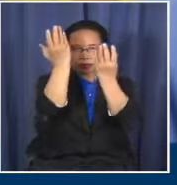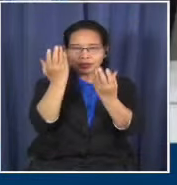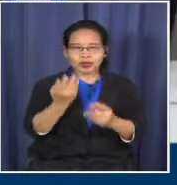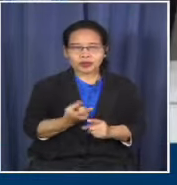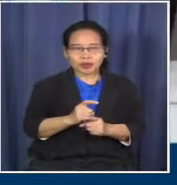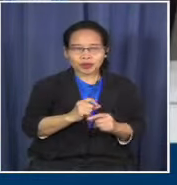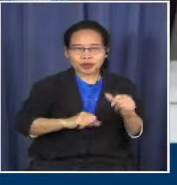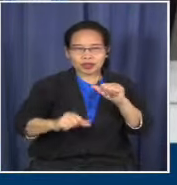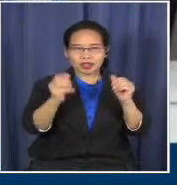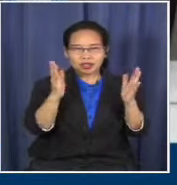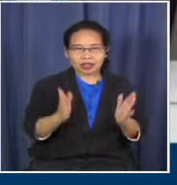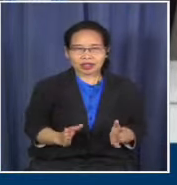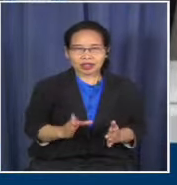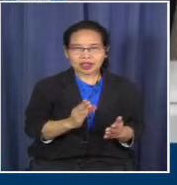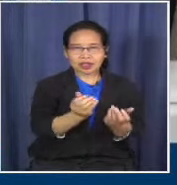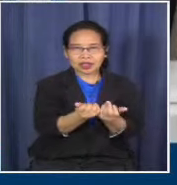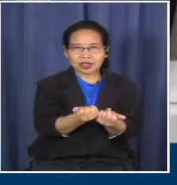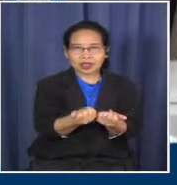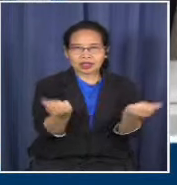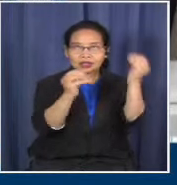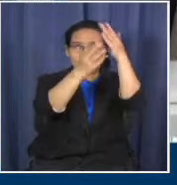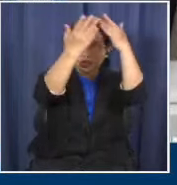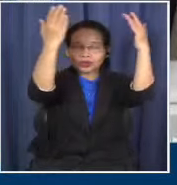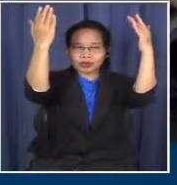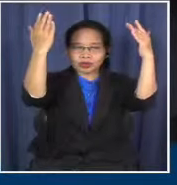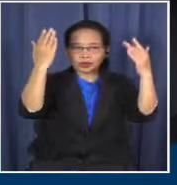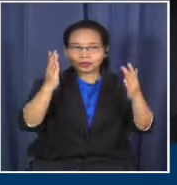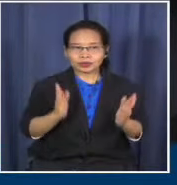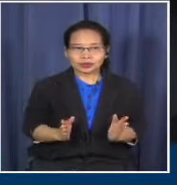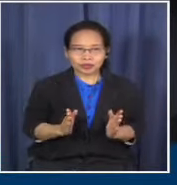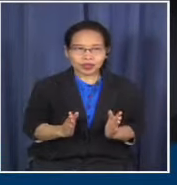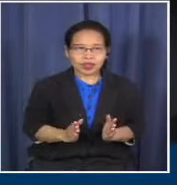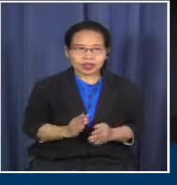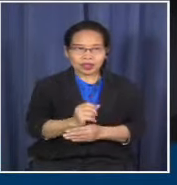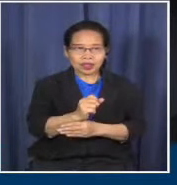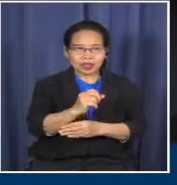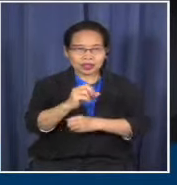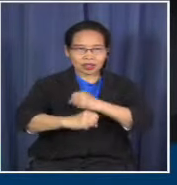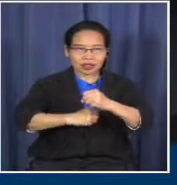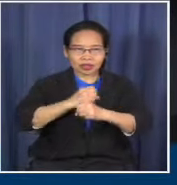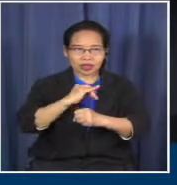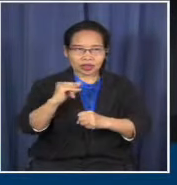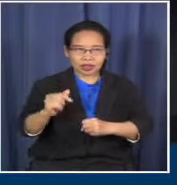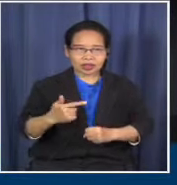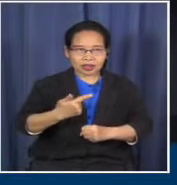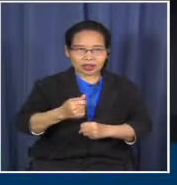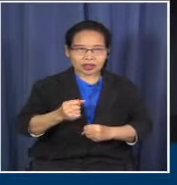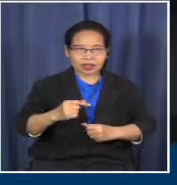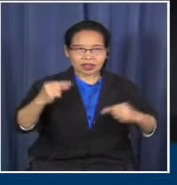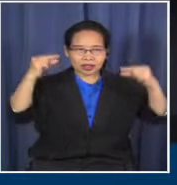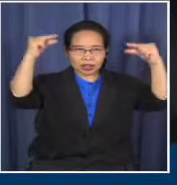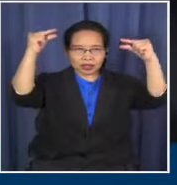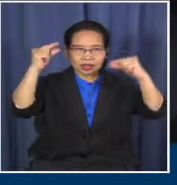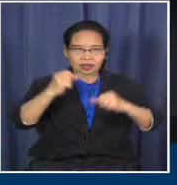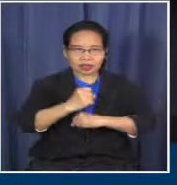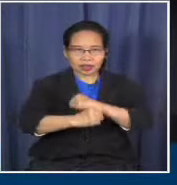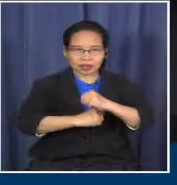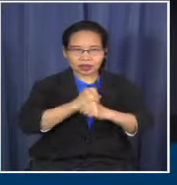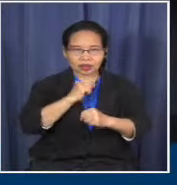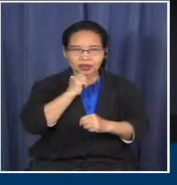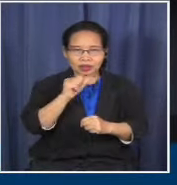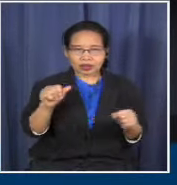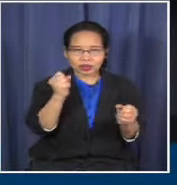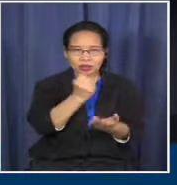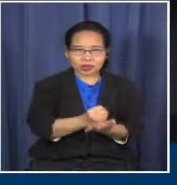From so let us read this information from scientists. Saturn is a gas giant. Saturn is